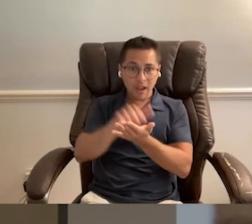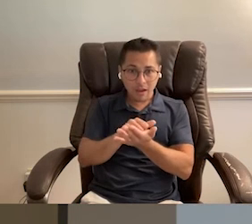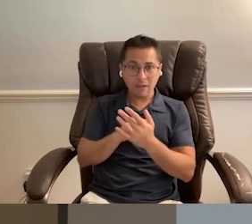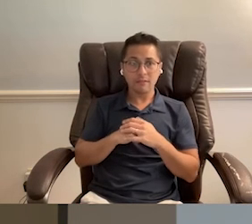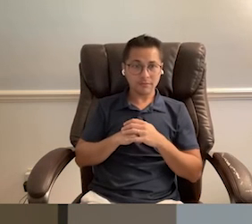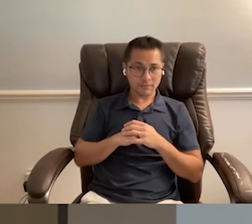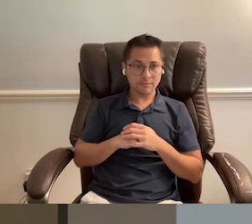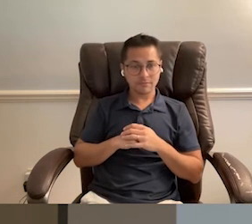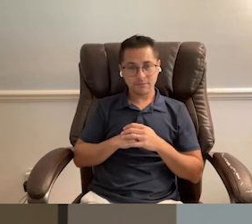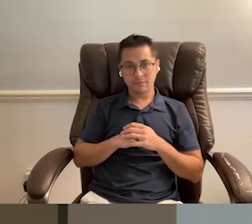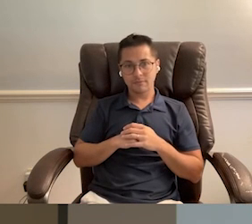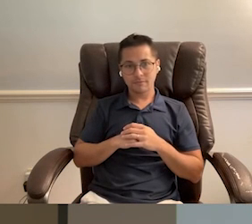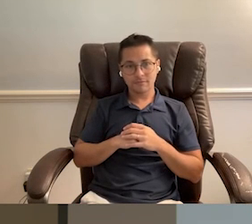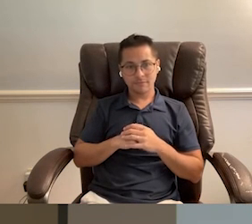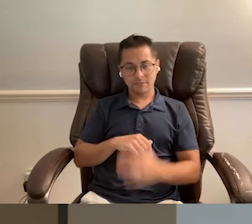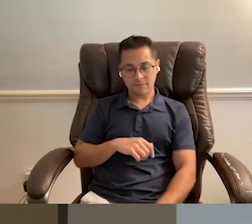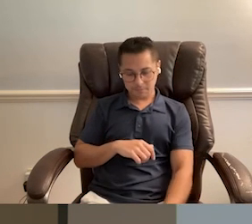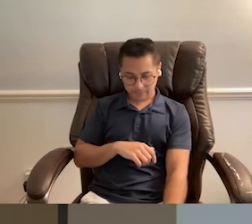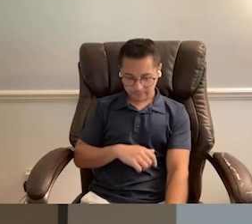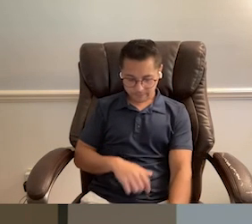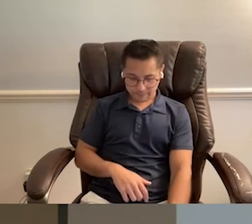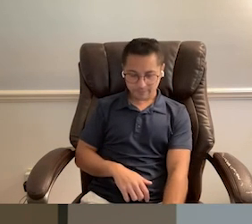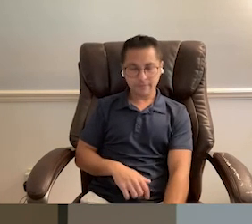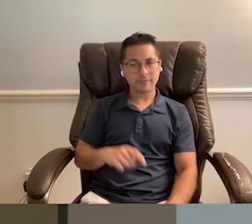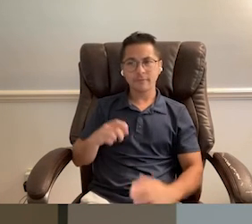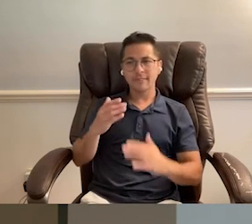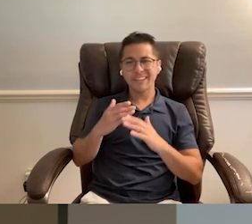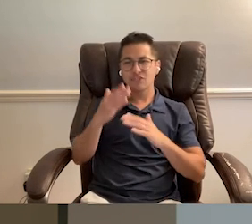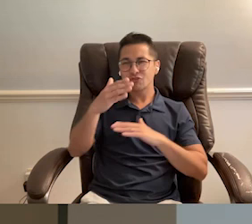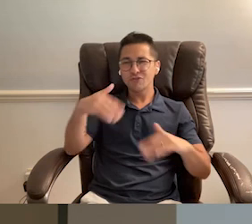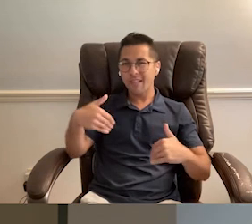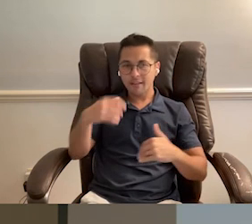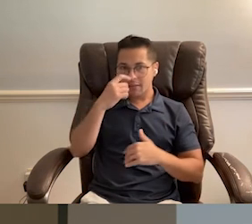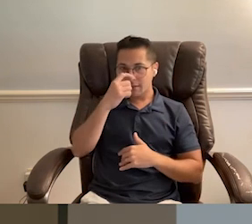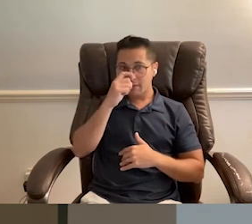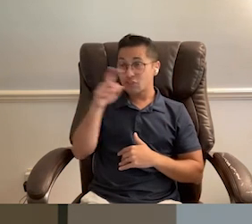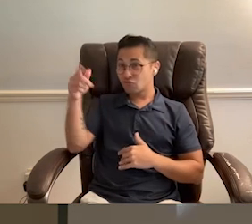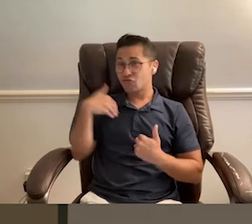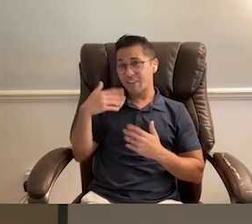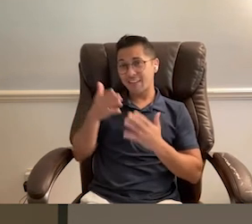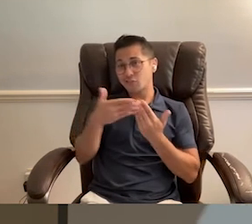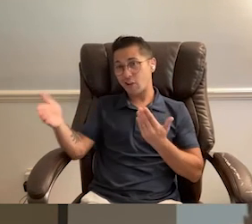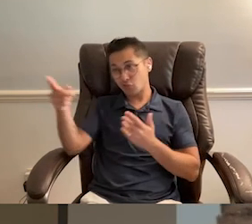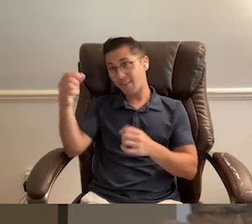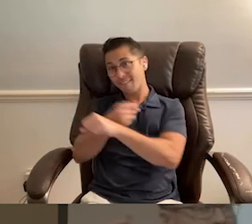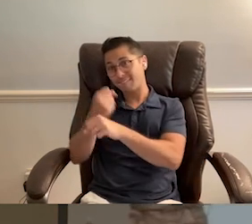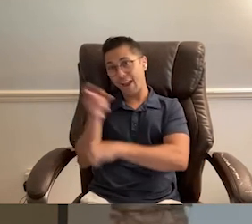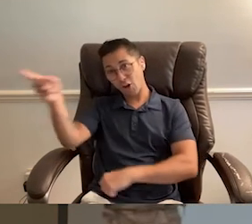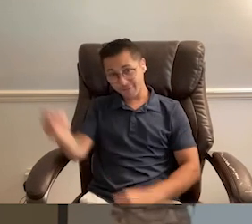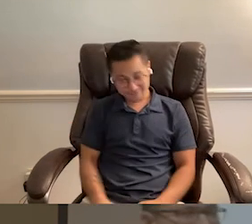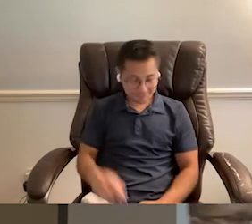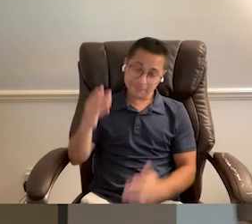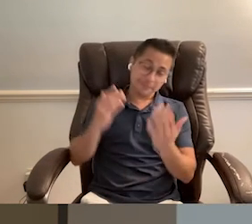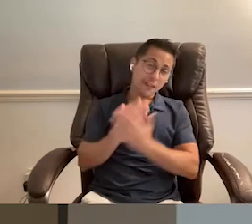Oh, we changed it. It's too late. Oh, look, she has the rest, so you have to fight her. All right, so does that